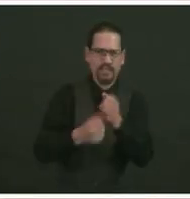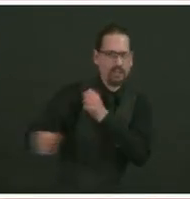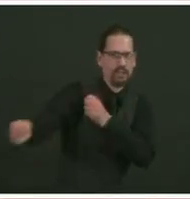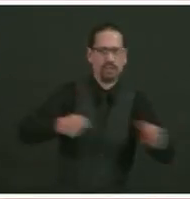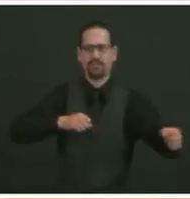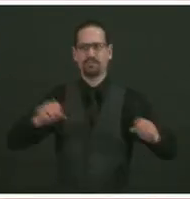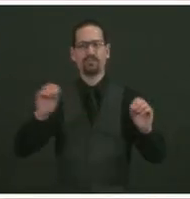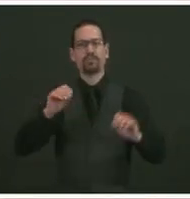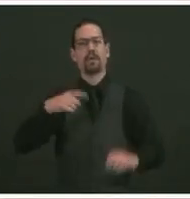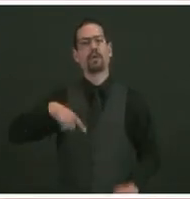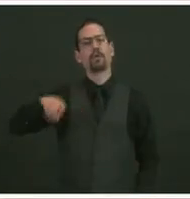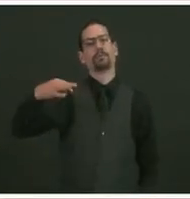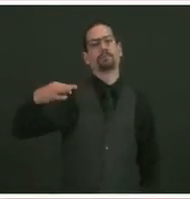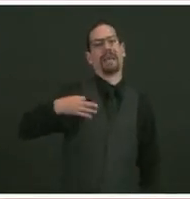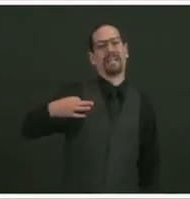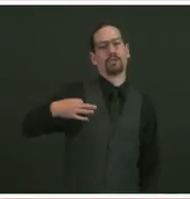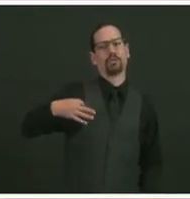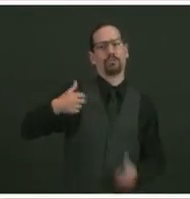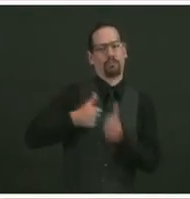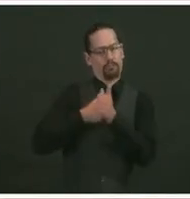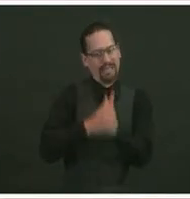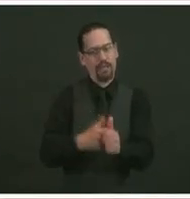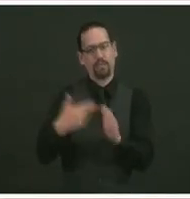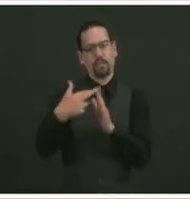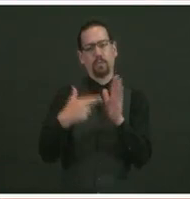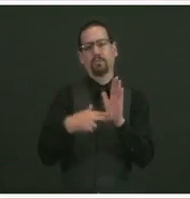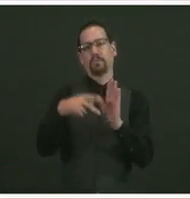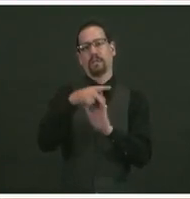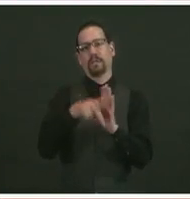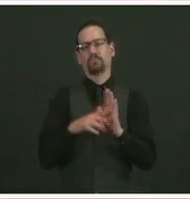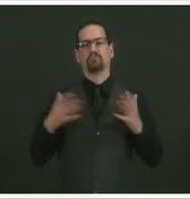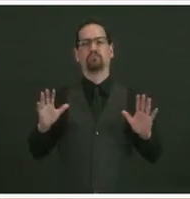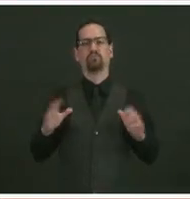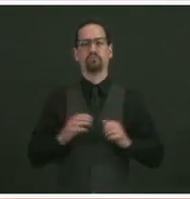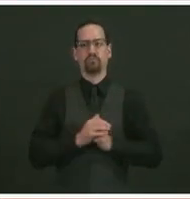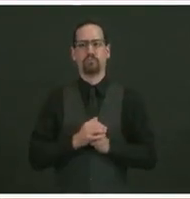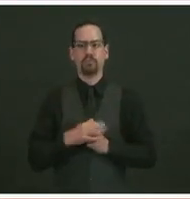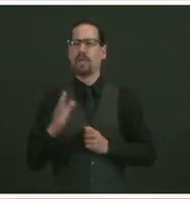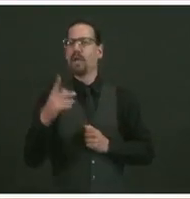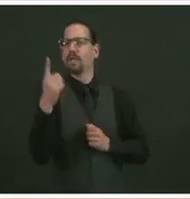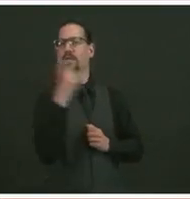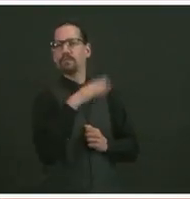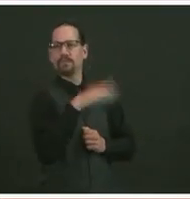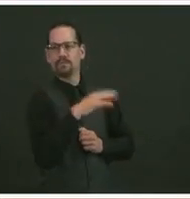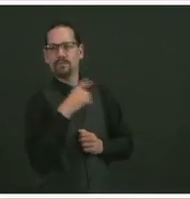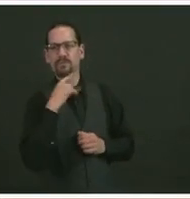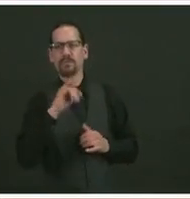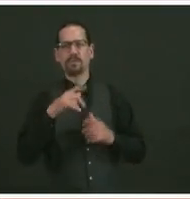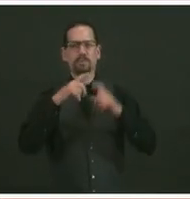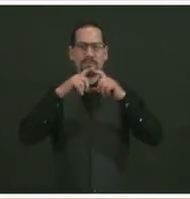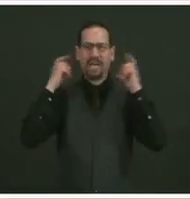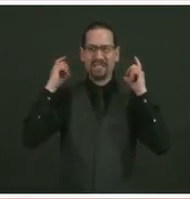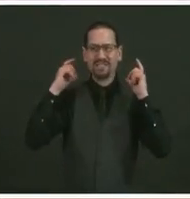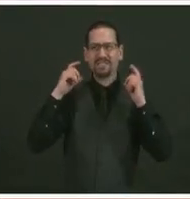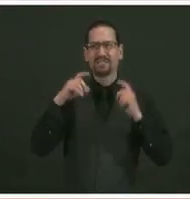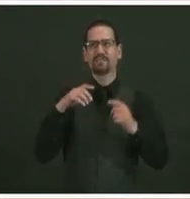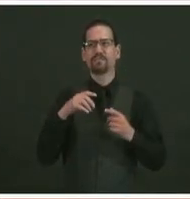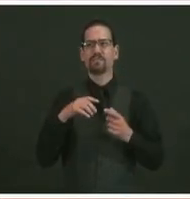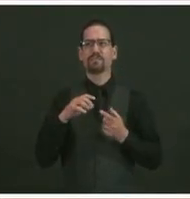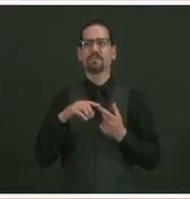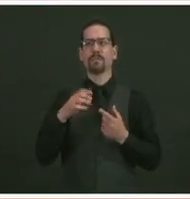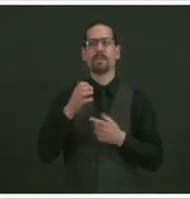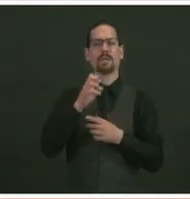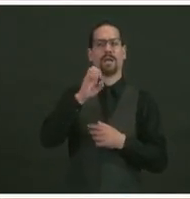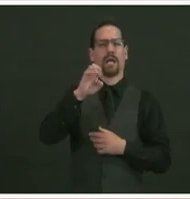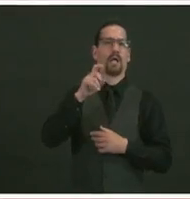may just quickly, I understand from some eagle-eyed viewers that the mask executive order was set to expire today, I believe. I